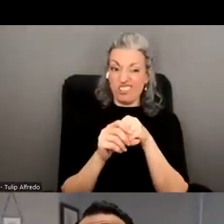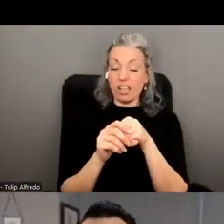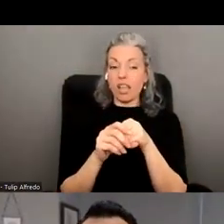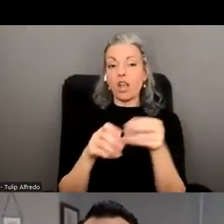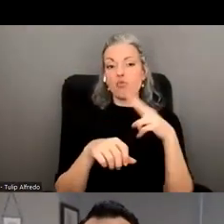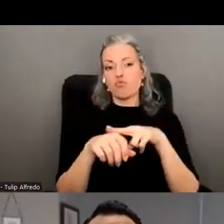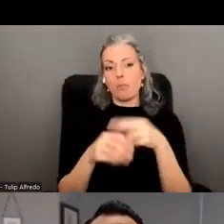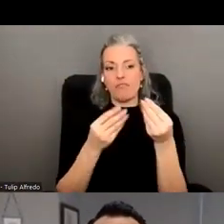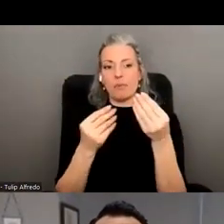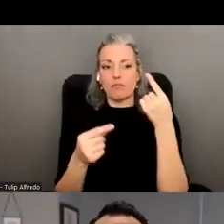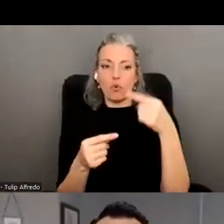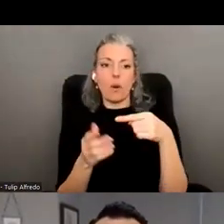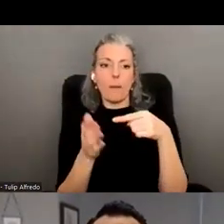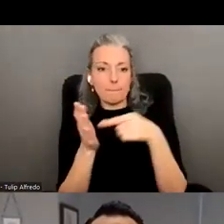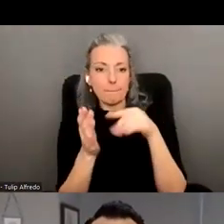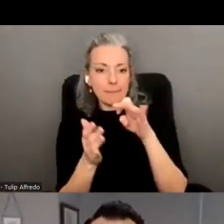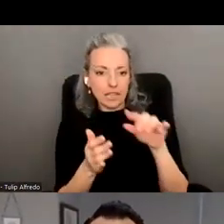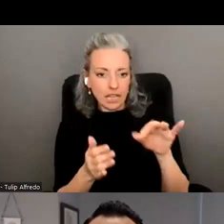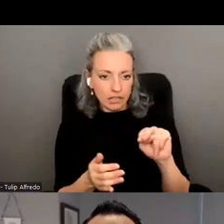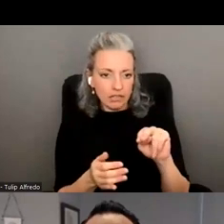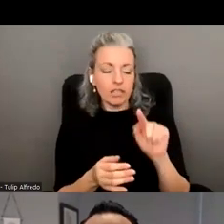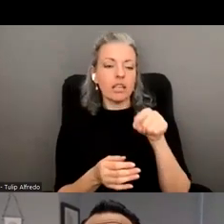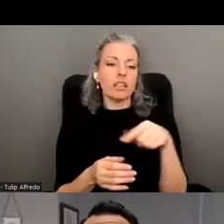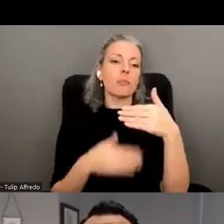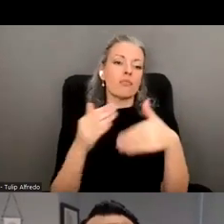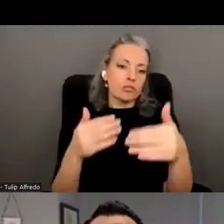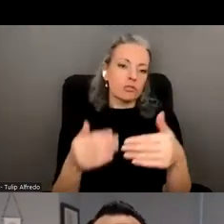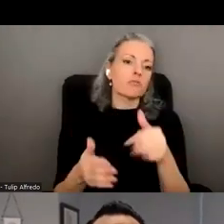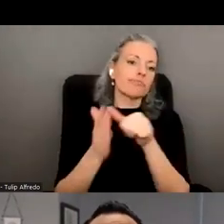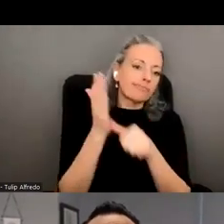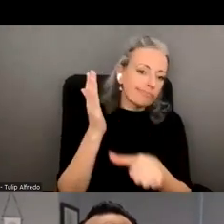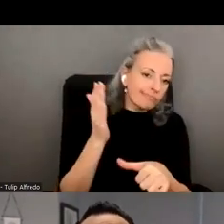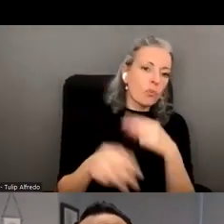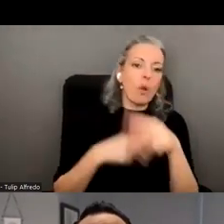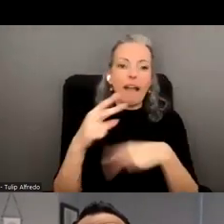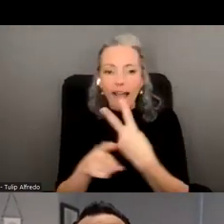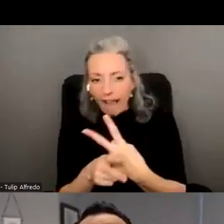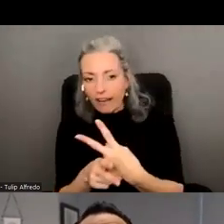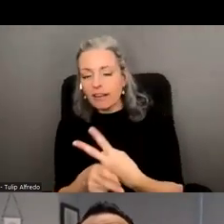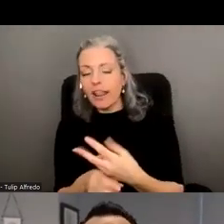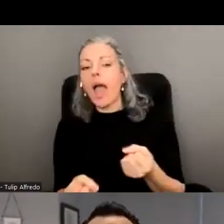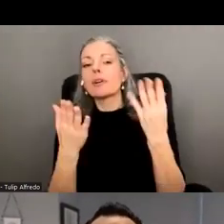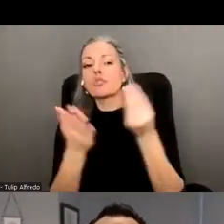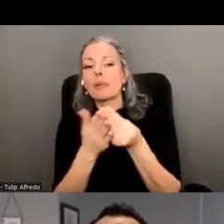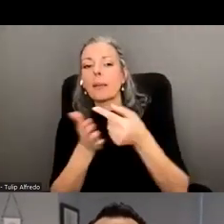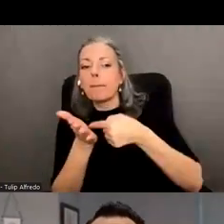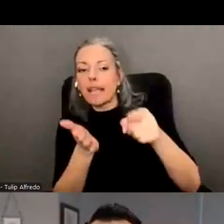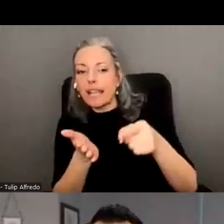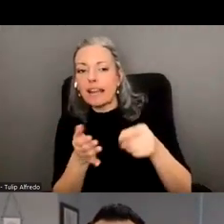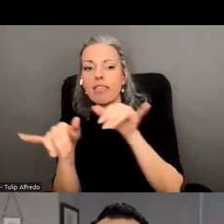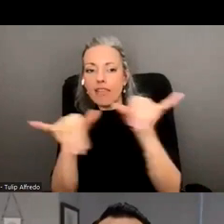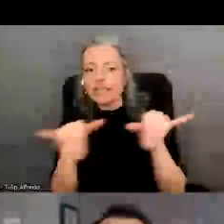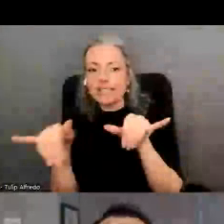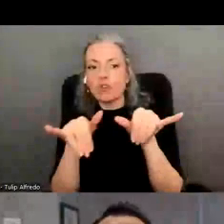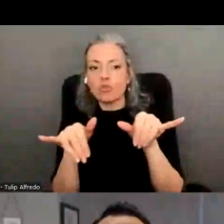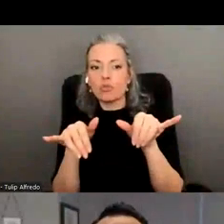used for billing, such as the patient's diagnosis, the procedure performed, the amount paid for a claim. That standard was